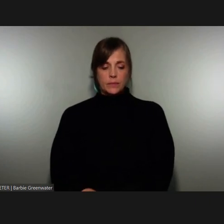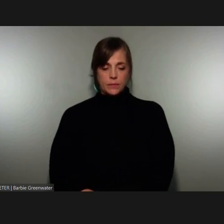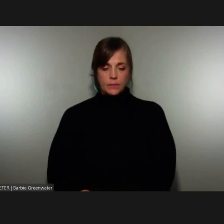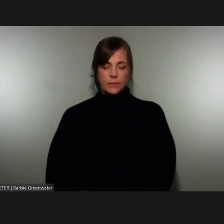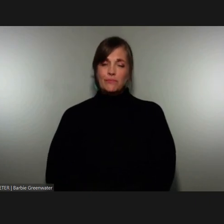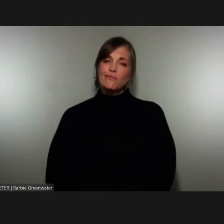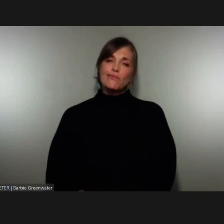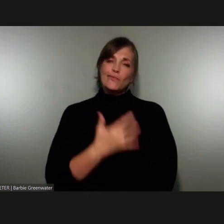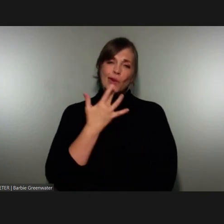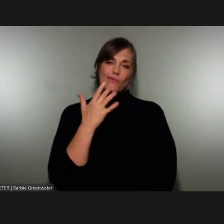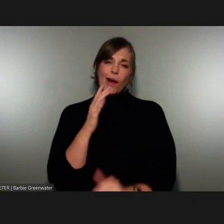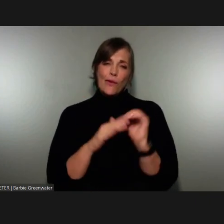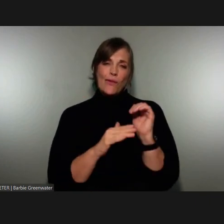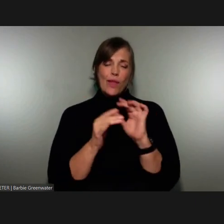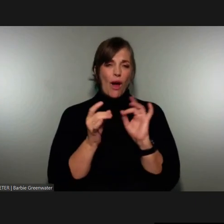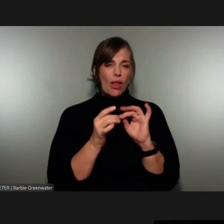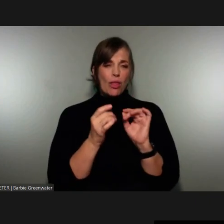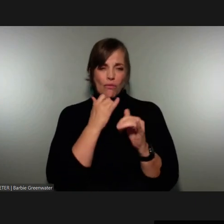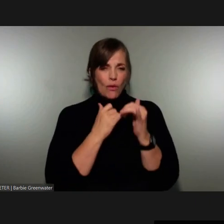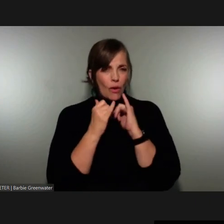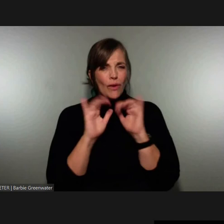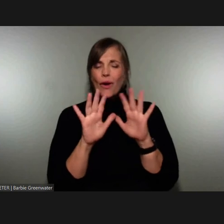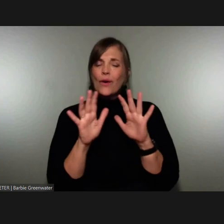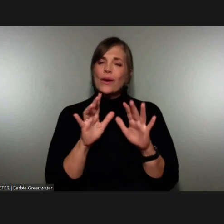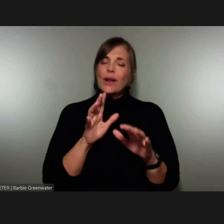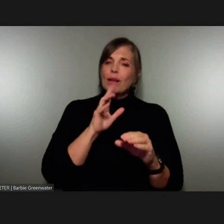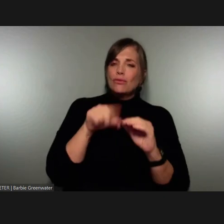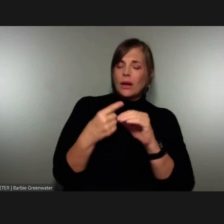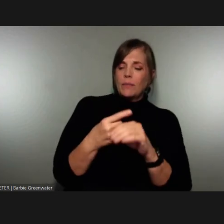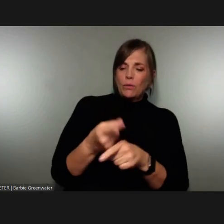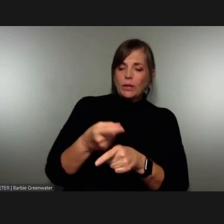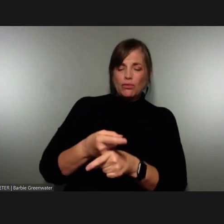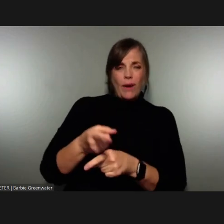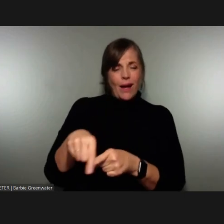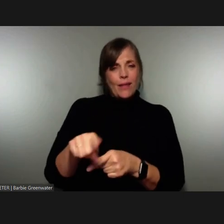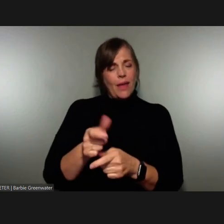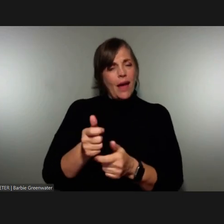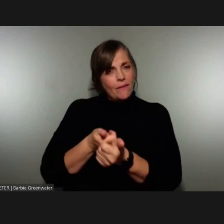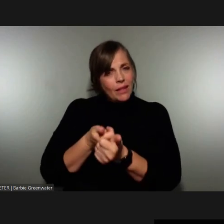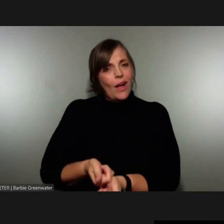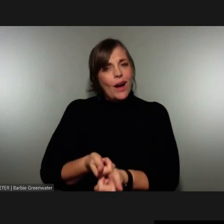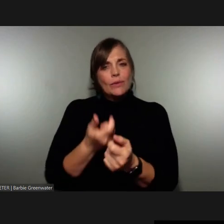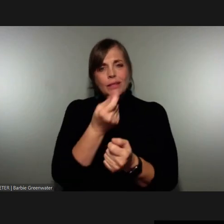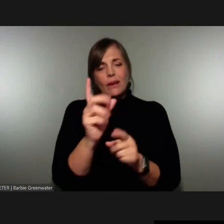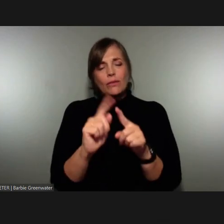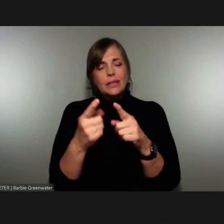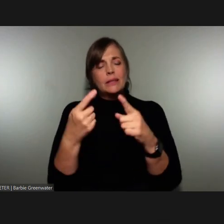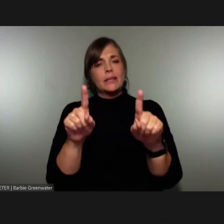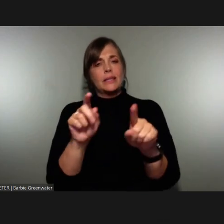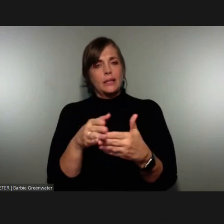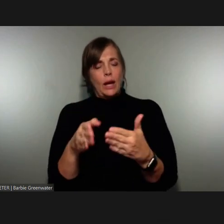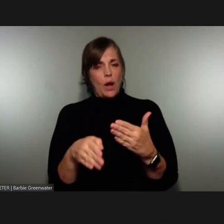The agency has aligned around a series of success outcomes. Hopefully the board will endorse them and the management team has a plan